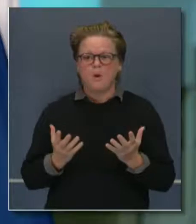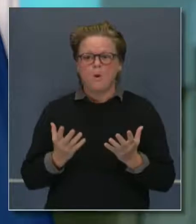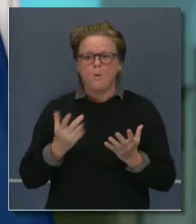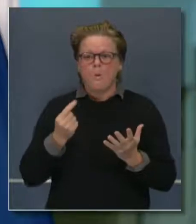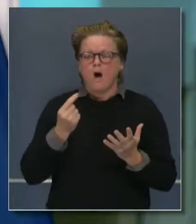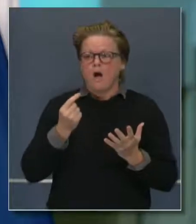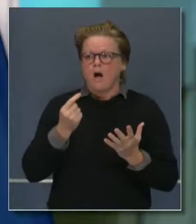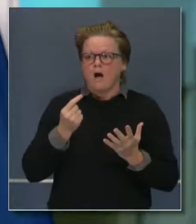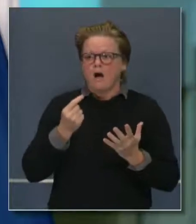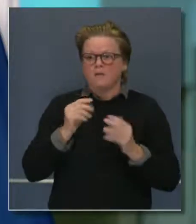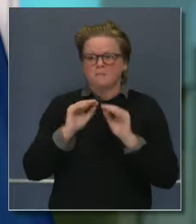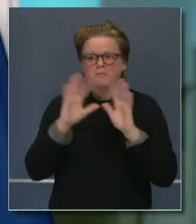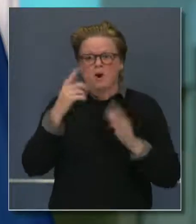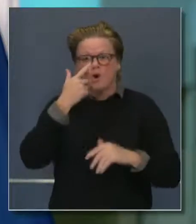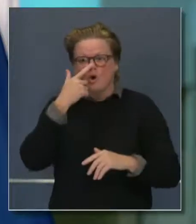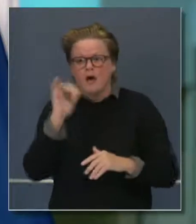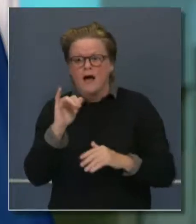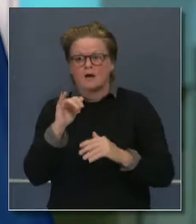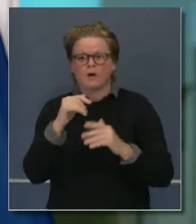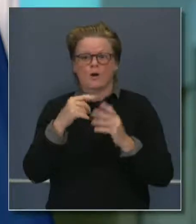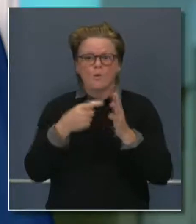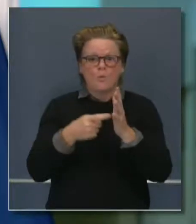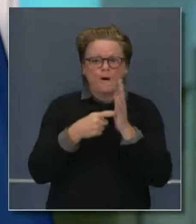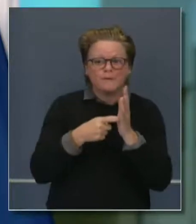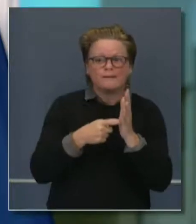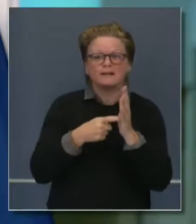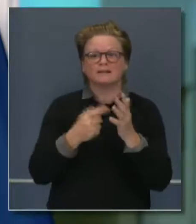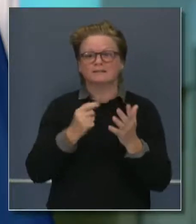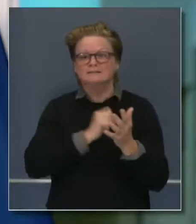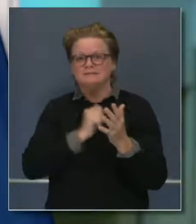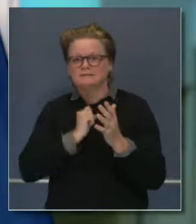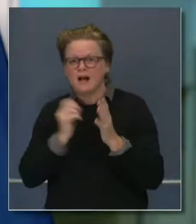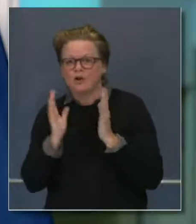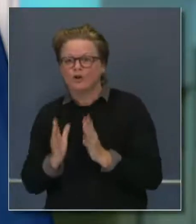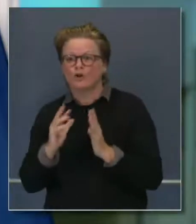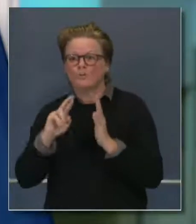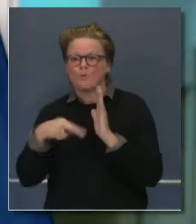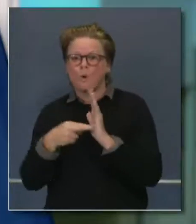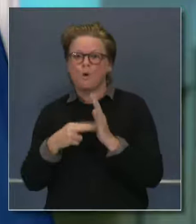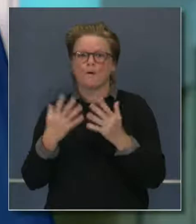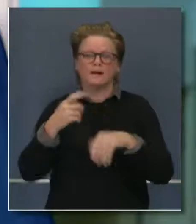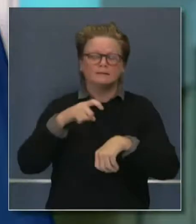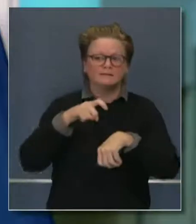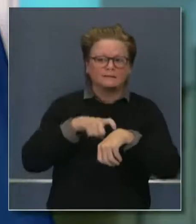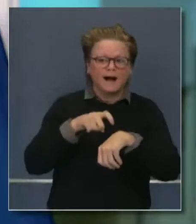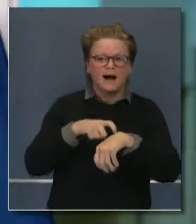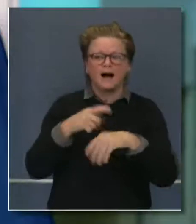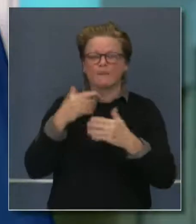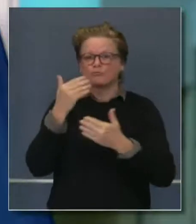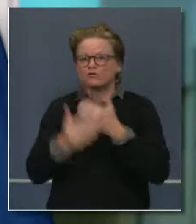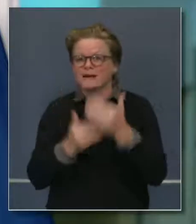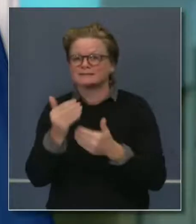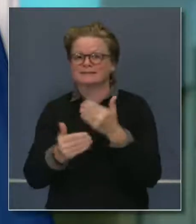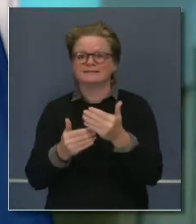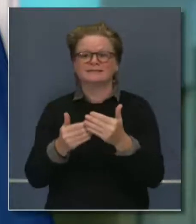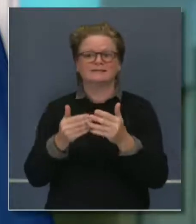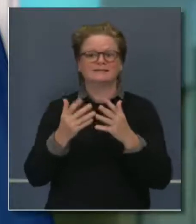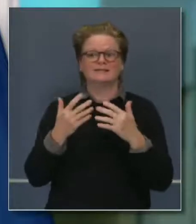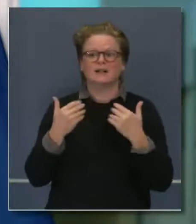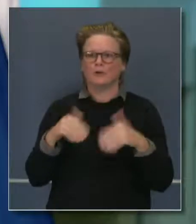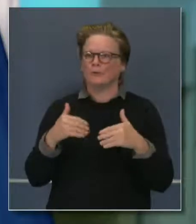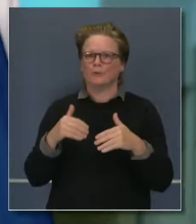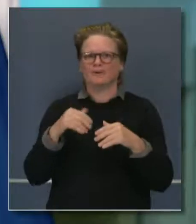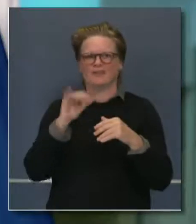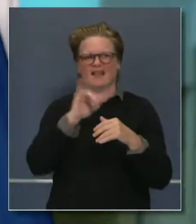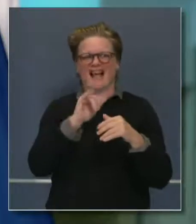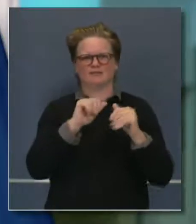and when is one part of that decision-making process, who is perhaps the more challenging part of